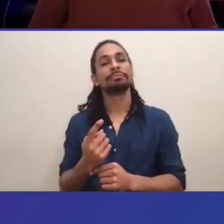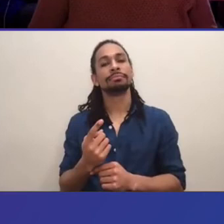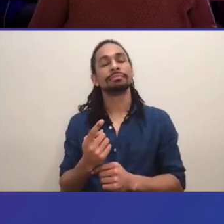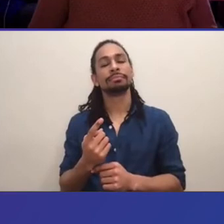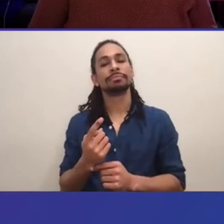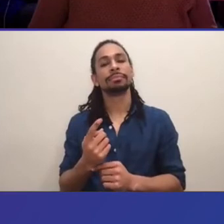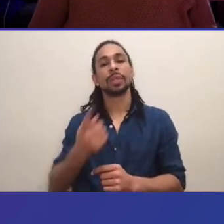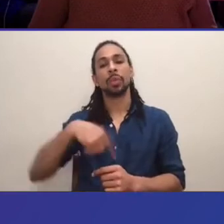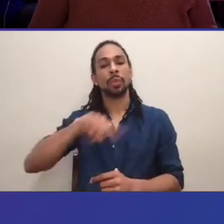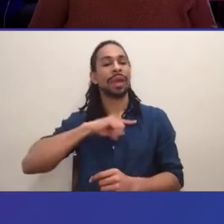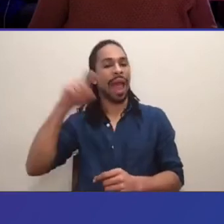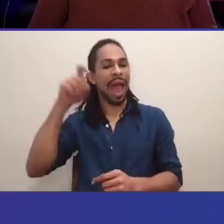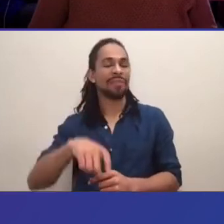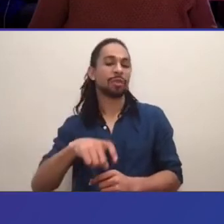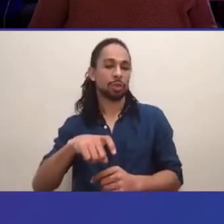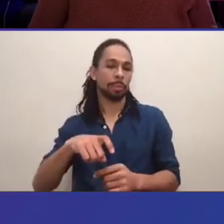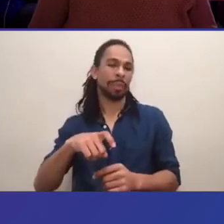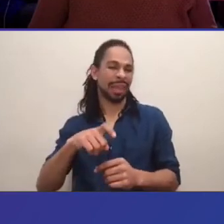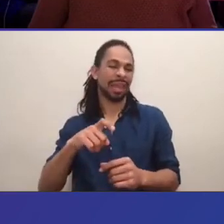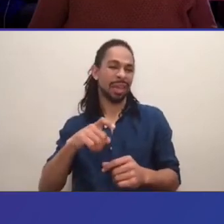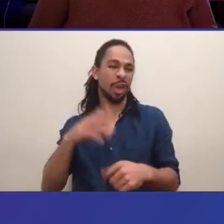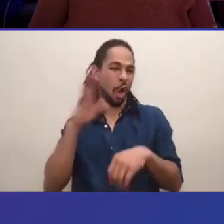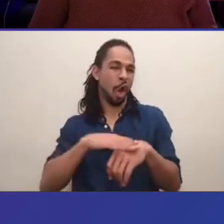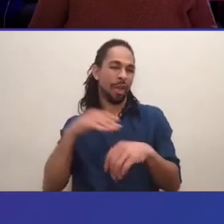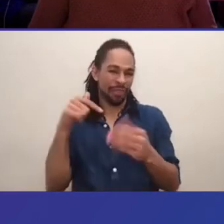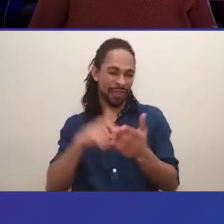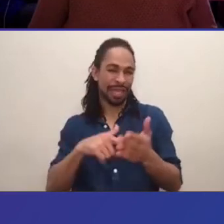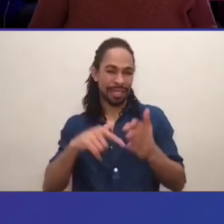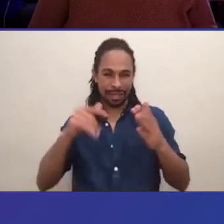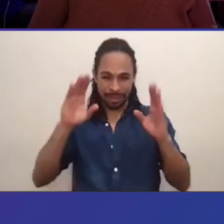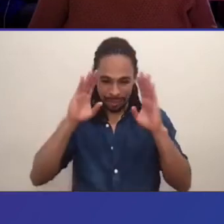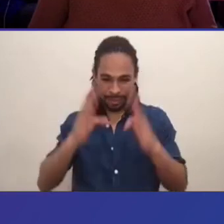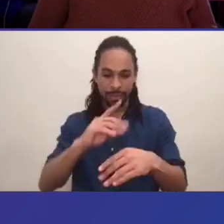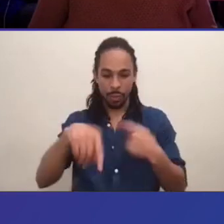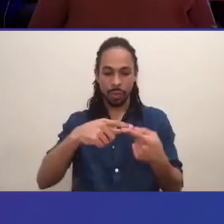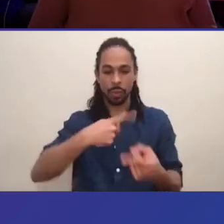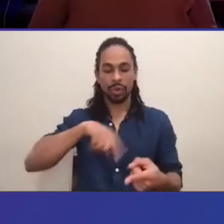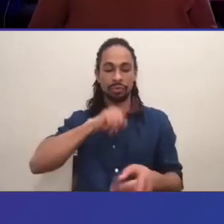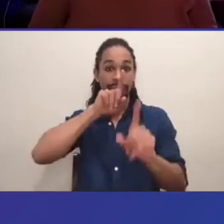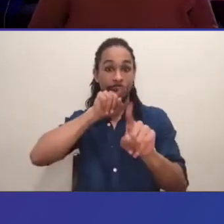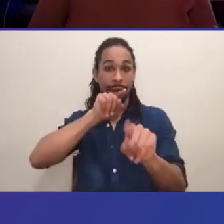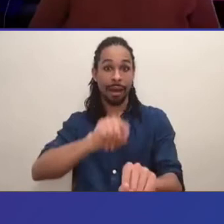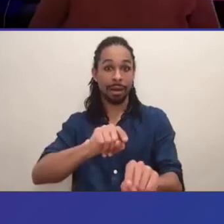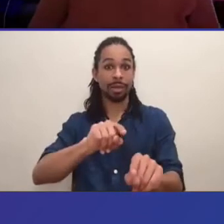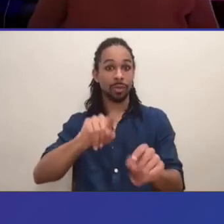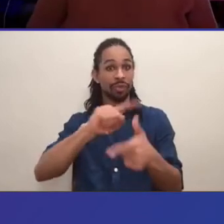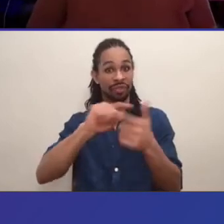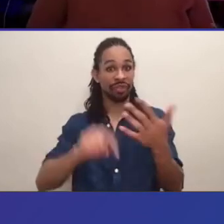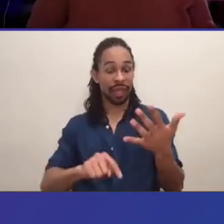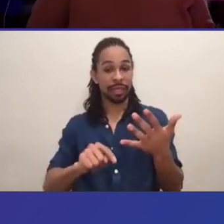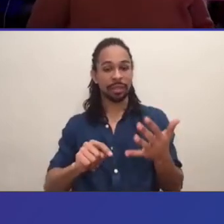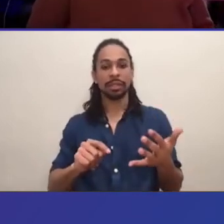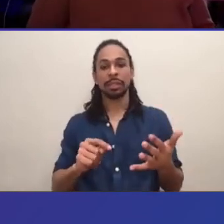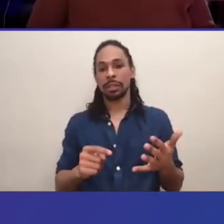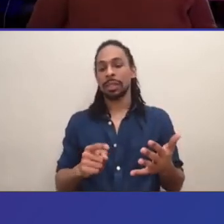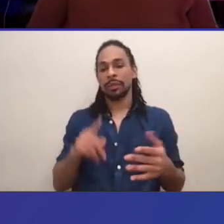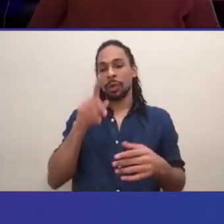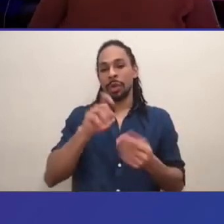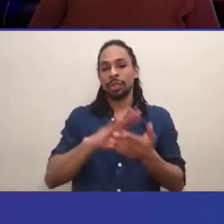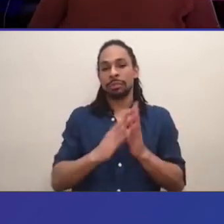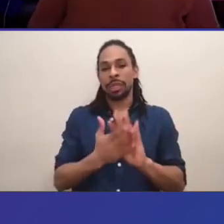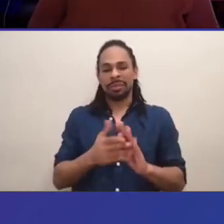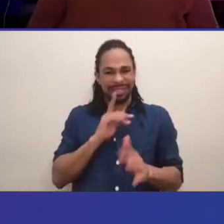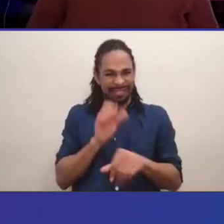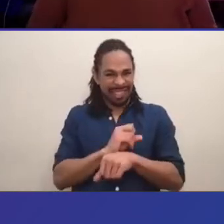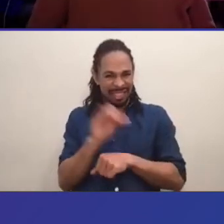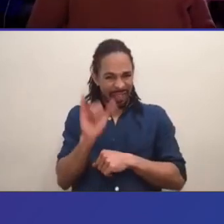we have to be honest when we are responding to something. The question becomes, is it